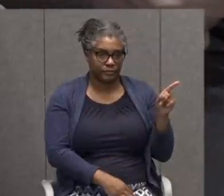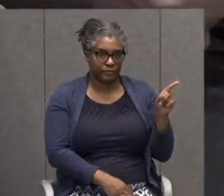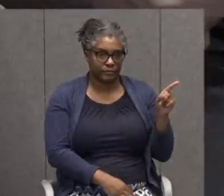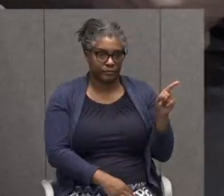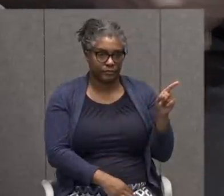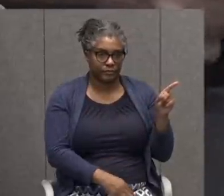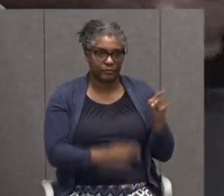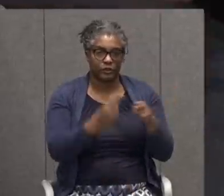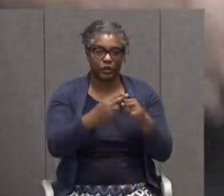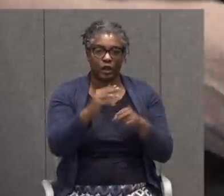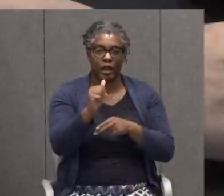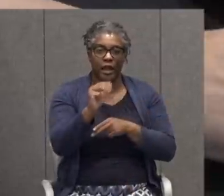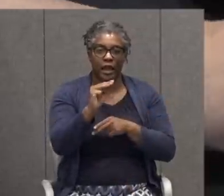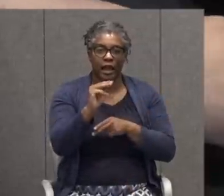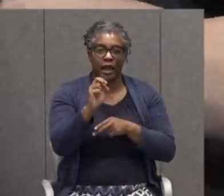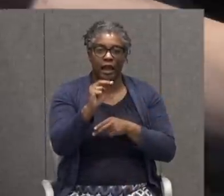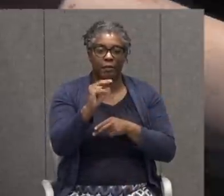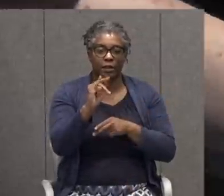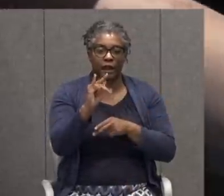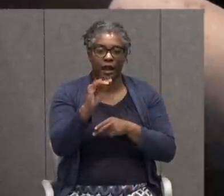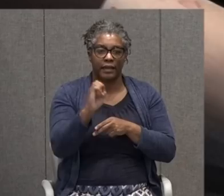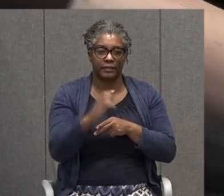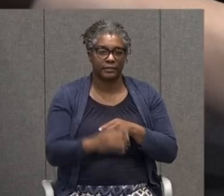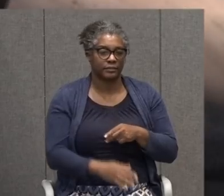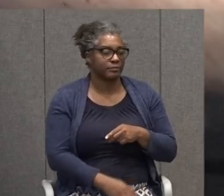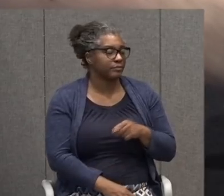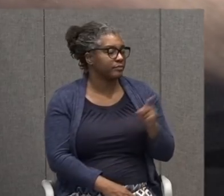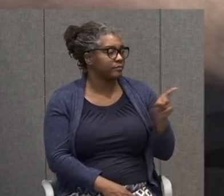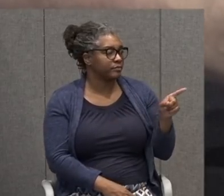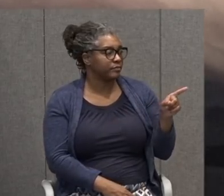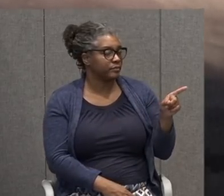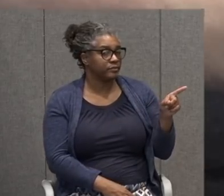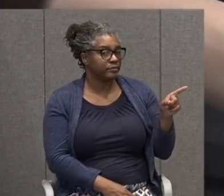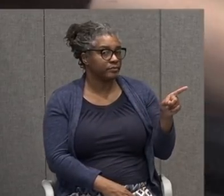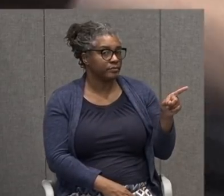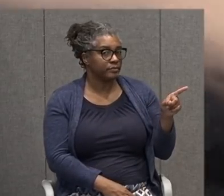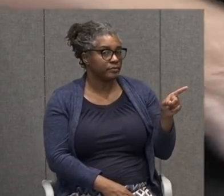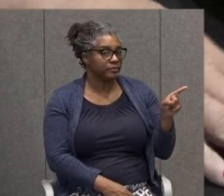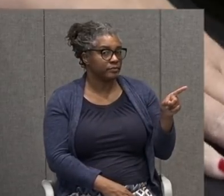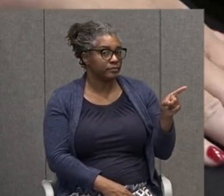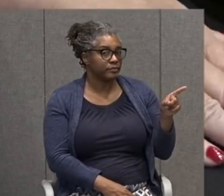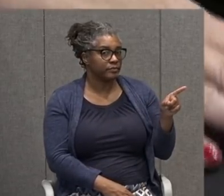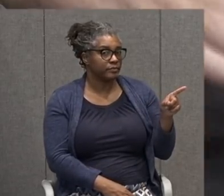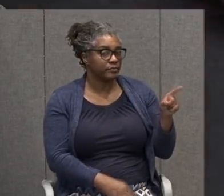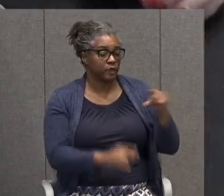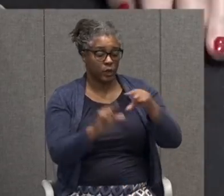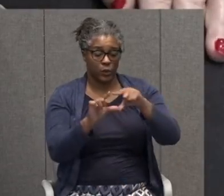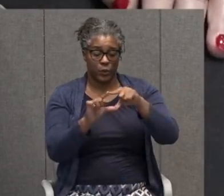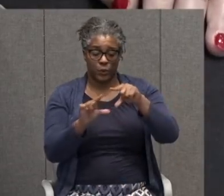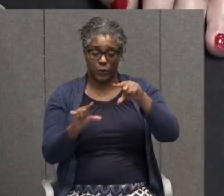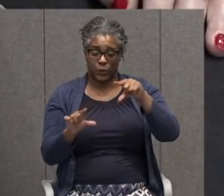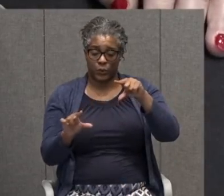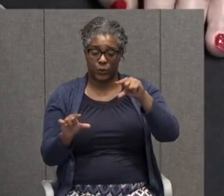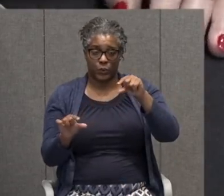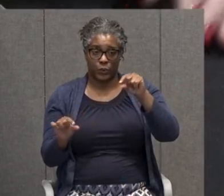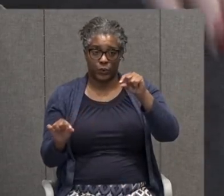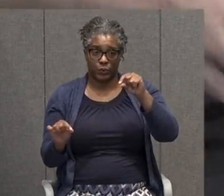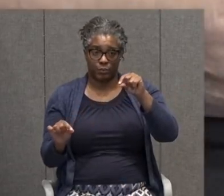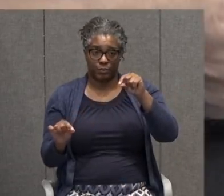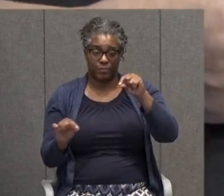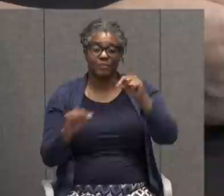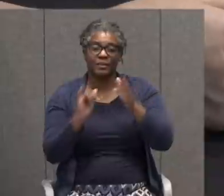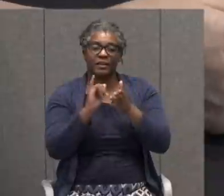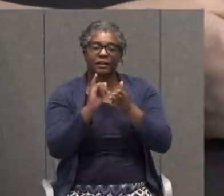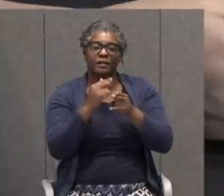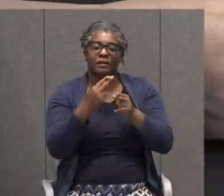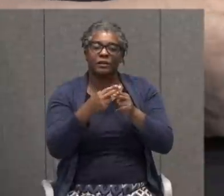spiral shape. And then this long piece that looks almost like a dagger of some sort, that is the squid. Wow.